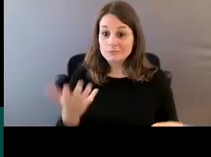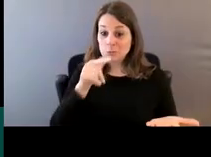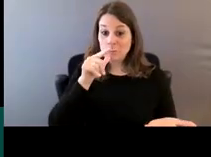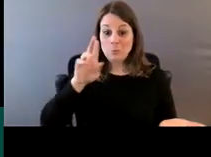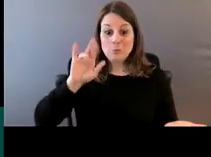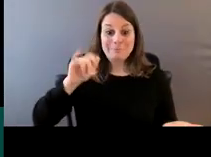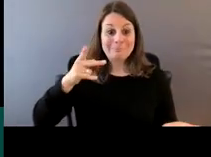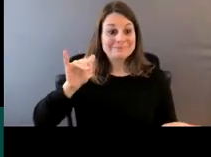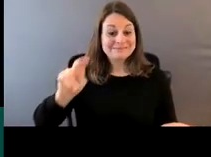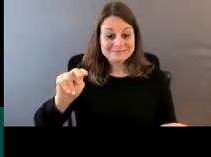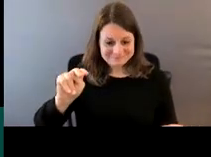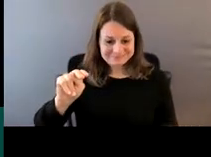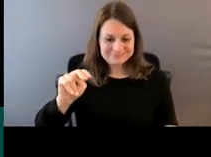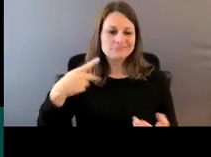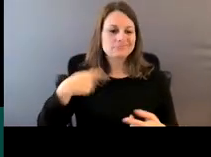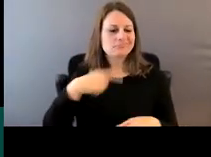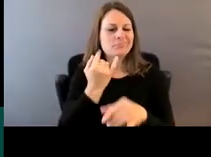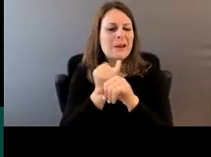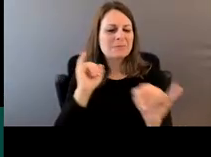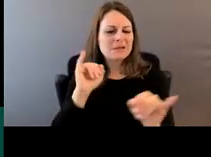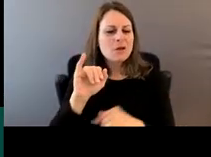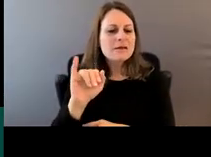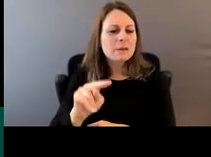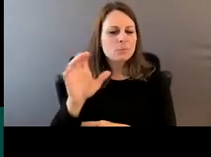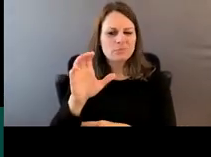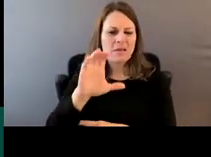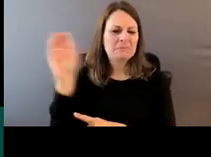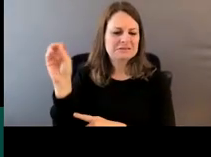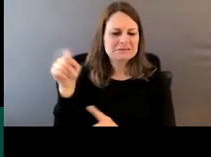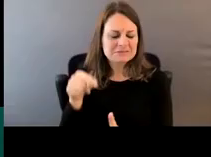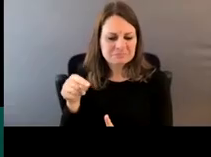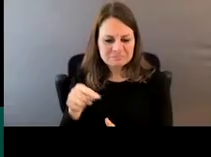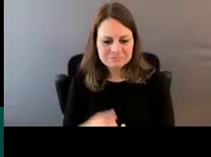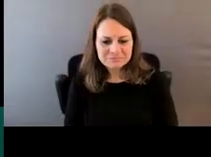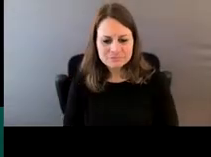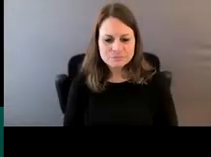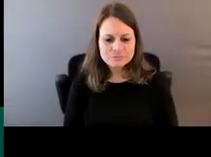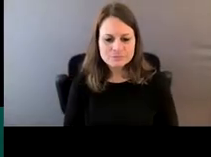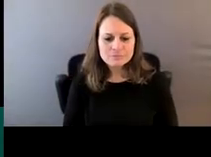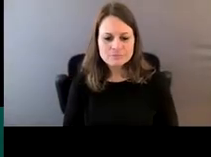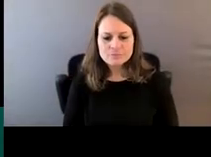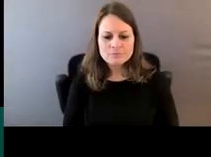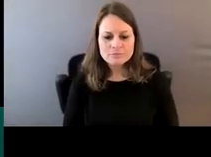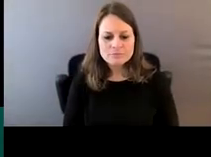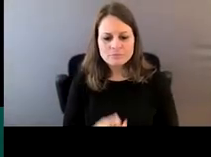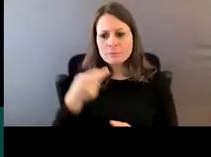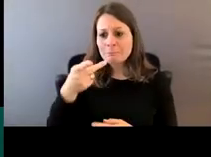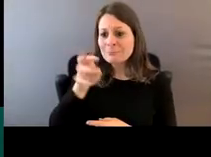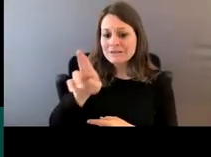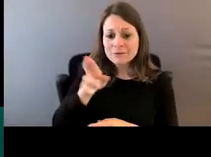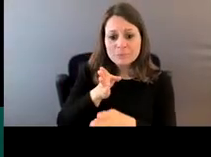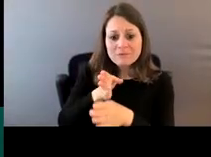501c3 nonprofit organization. We are peer professionals, so that means most of us